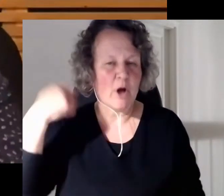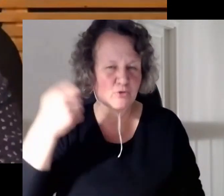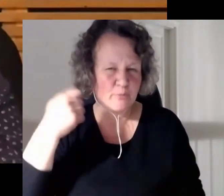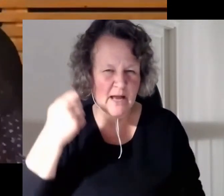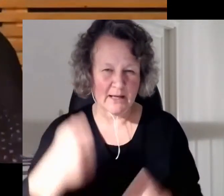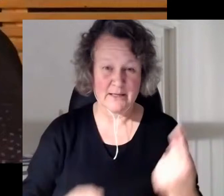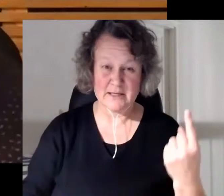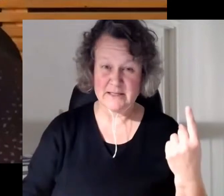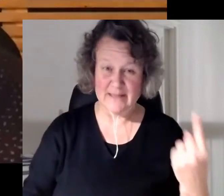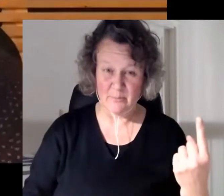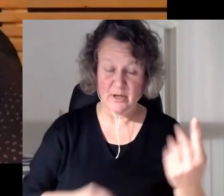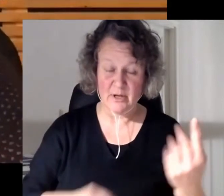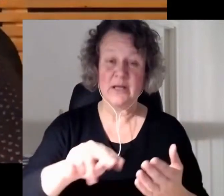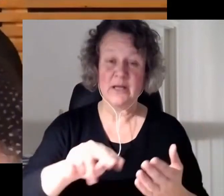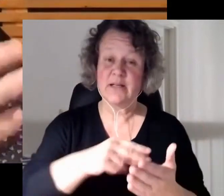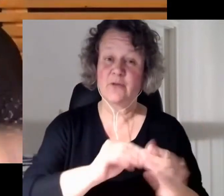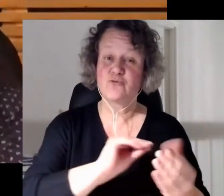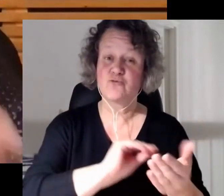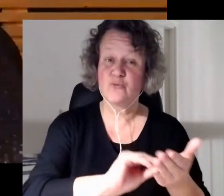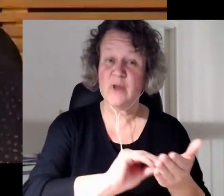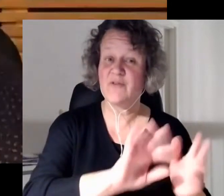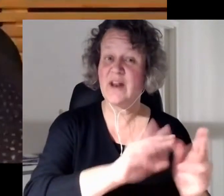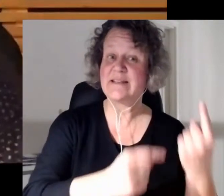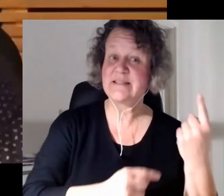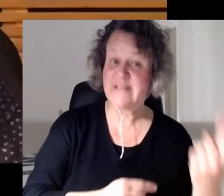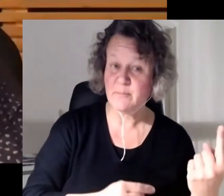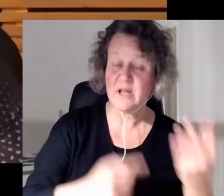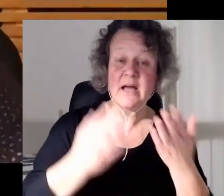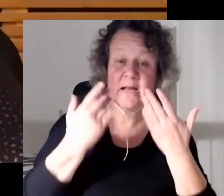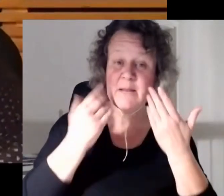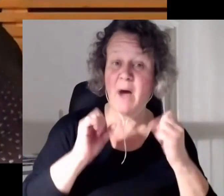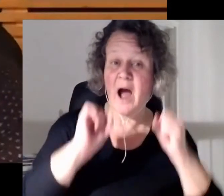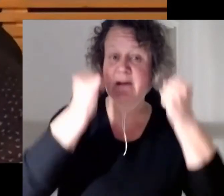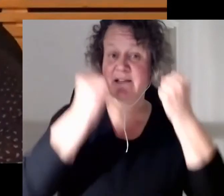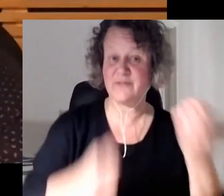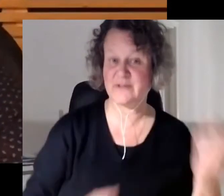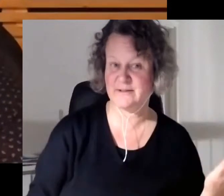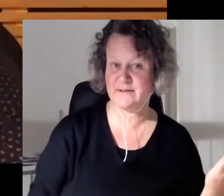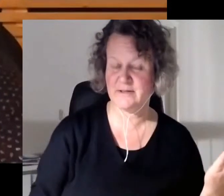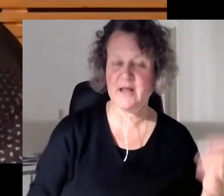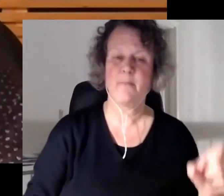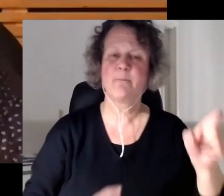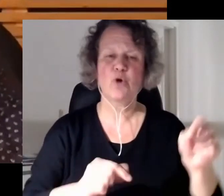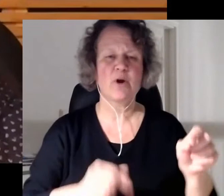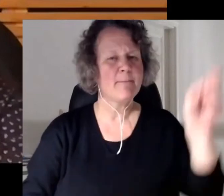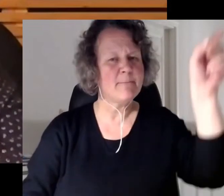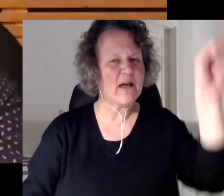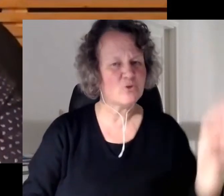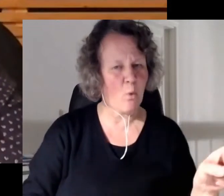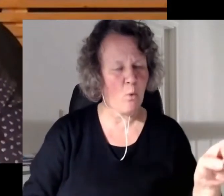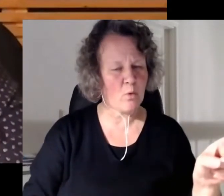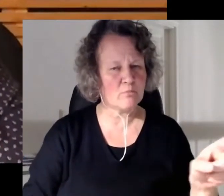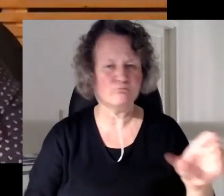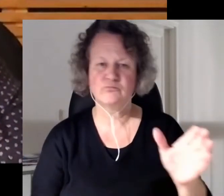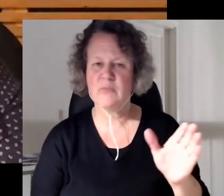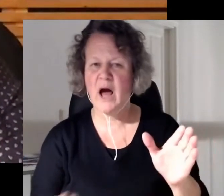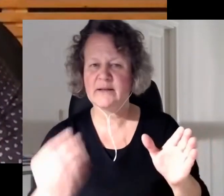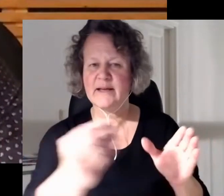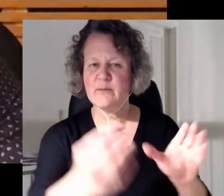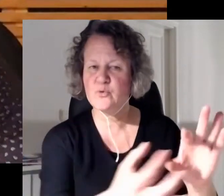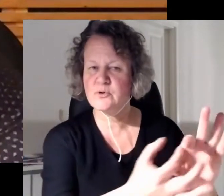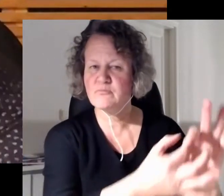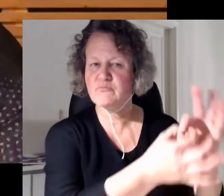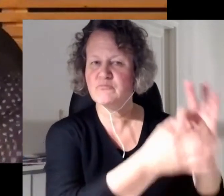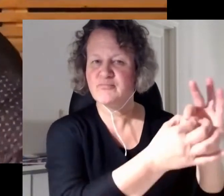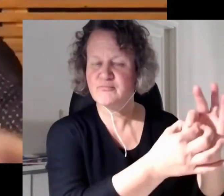protagonist, it could be a climate activist, but it's not in the foreground. It's an attribute which you allocate to this person,